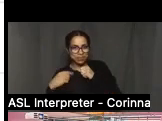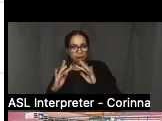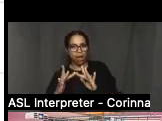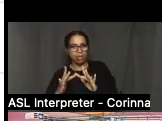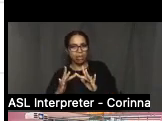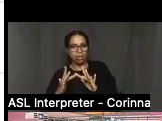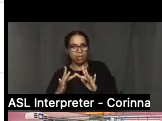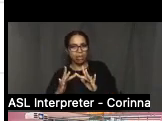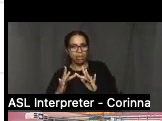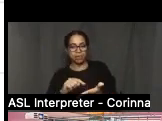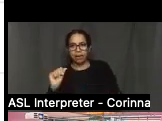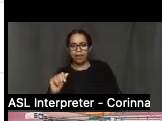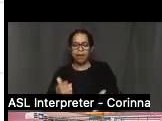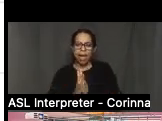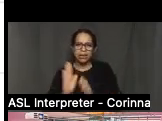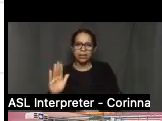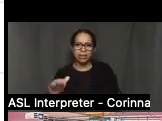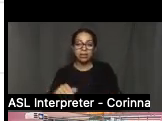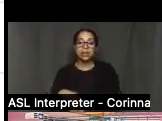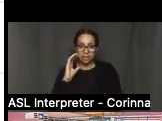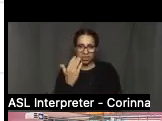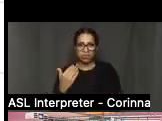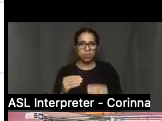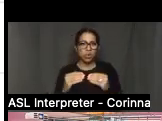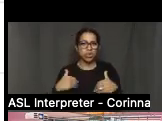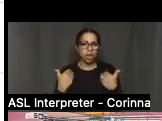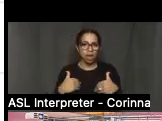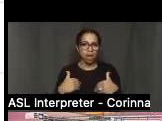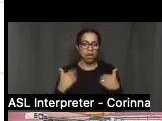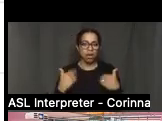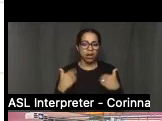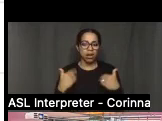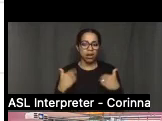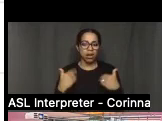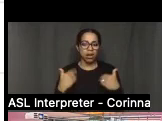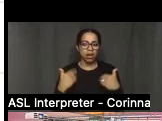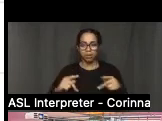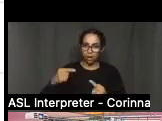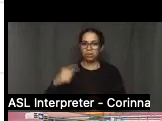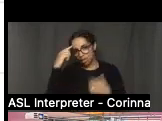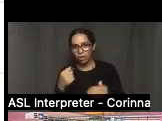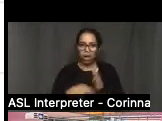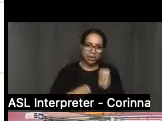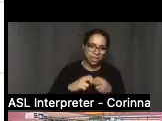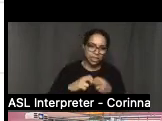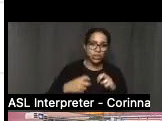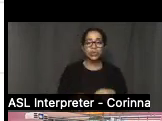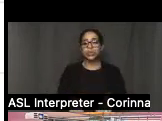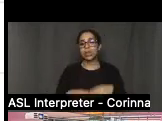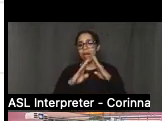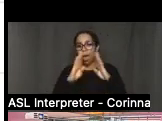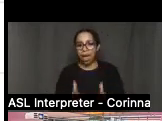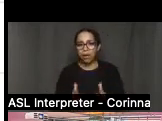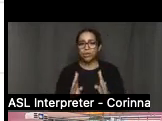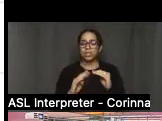Ada asked, it really seems like younger adults are struggling more, mental health cost issues, housing, food instability,